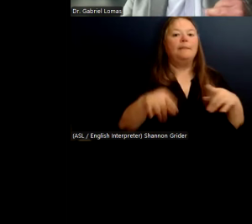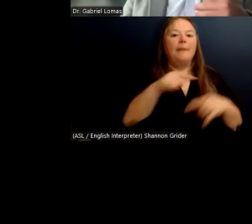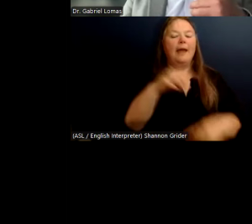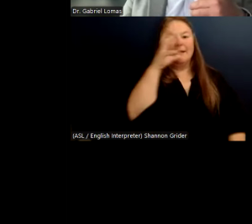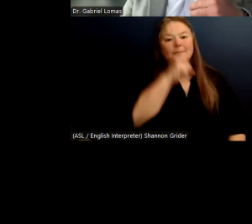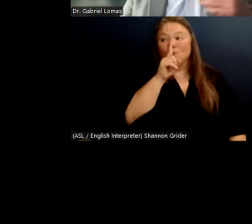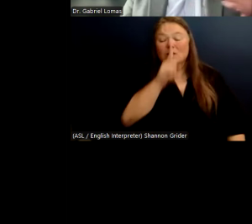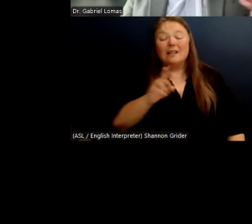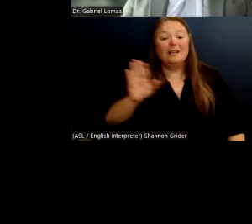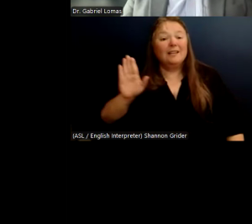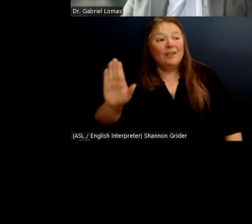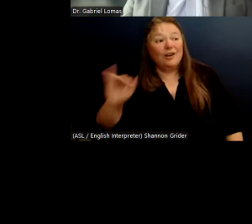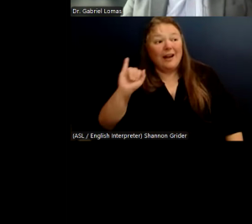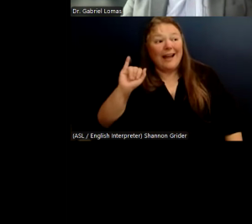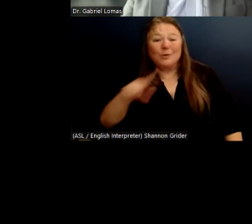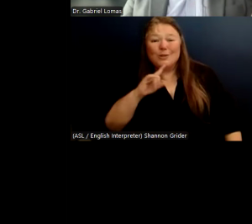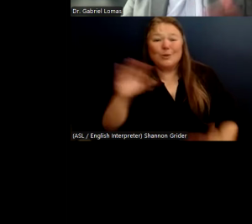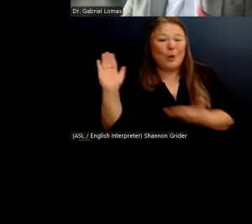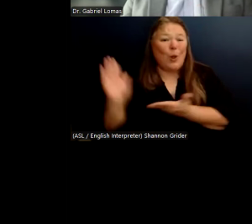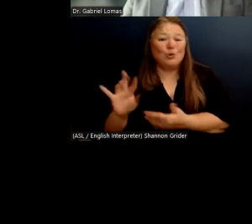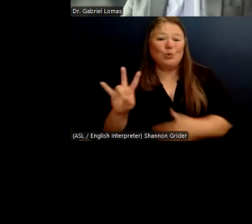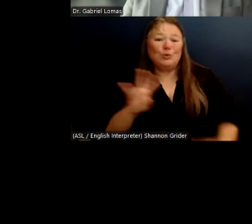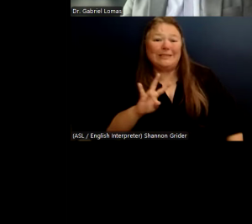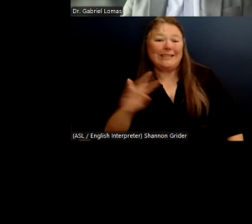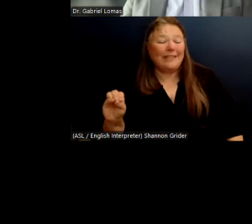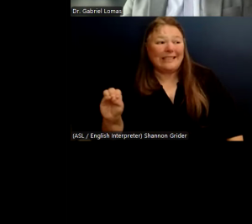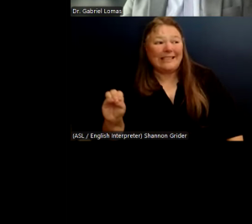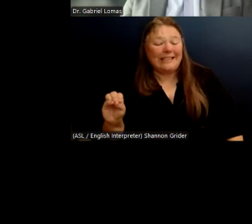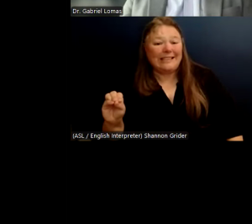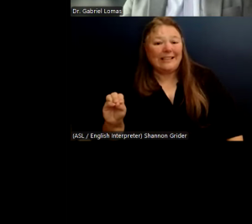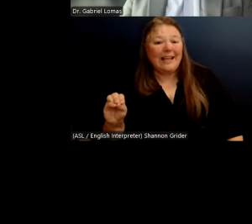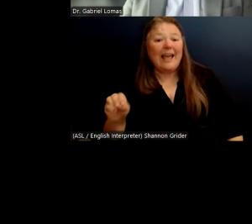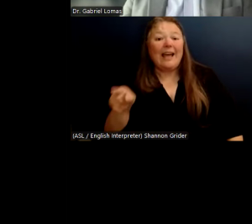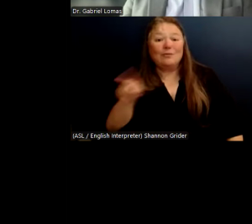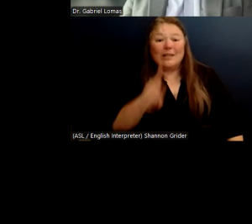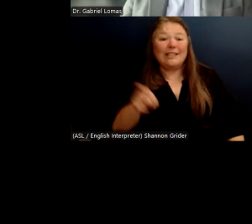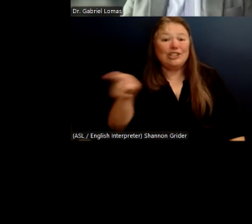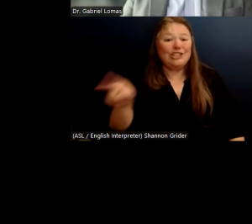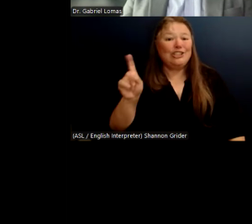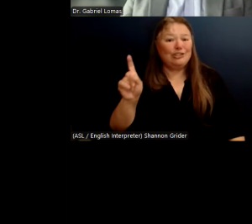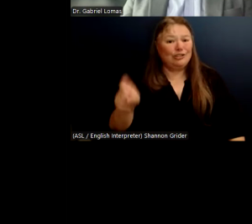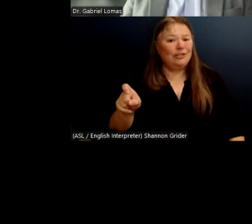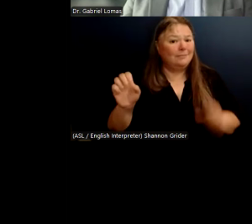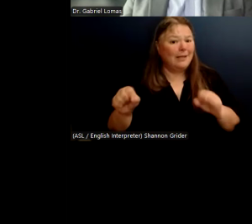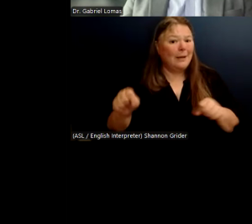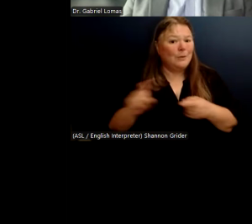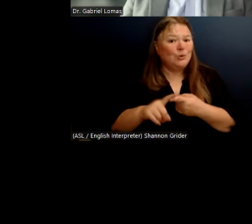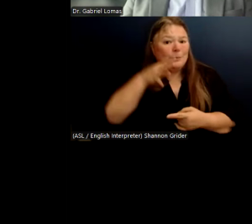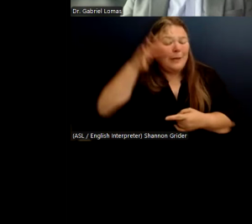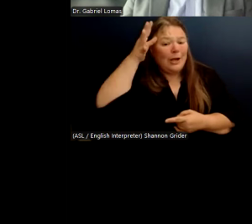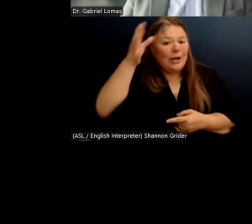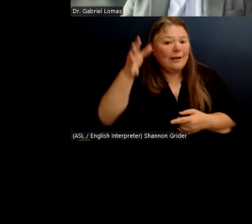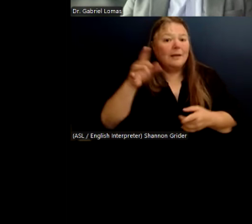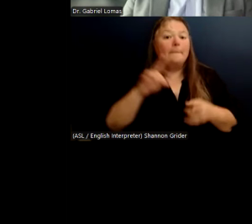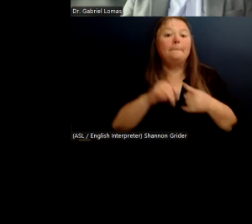And now, even when mistakes were revealed, the state would not drop their case. Martha had to use a charitable law practice to fight for her